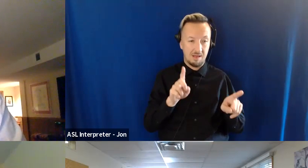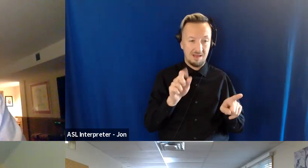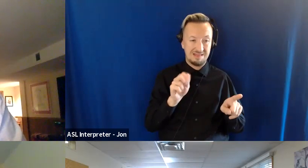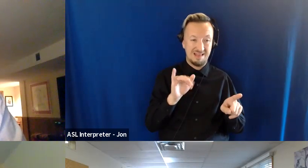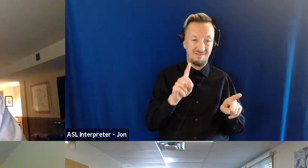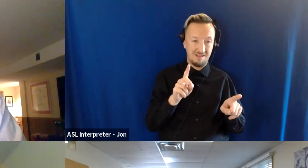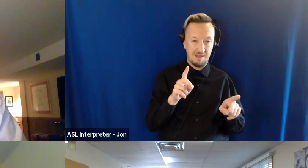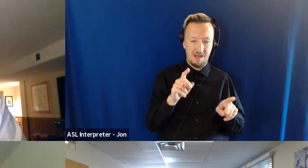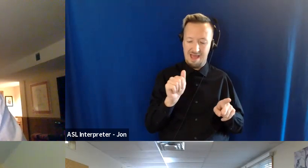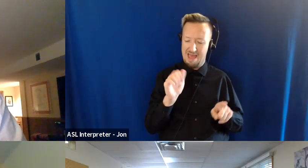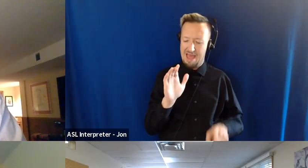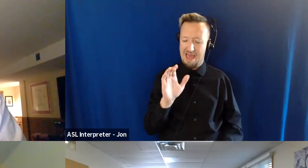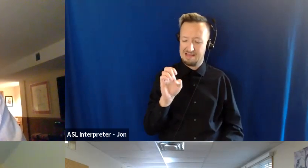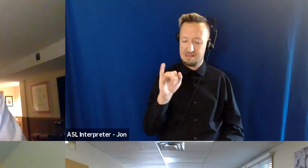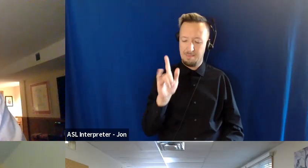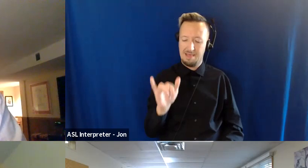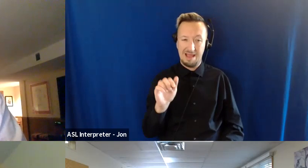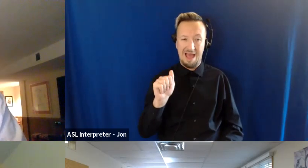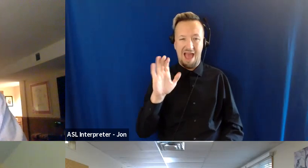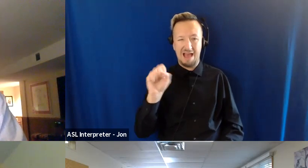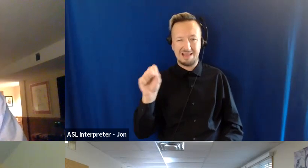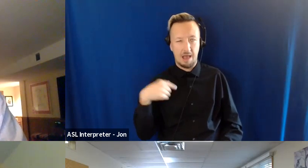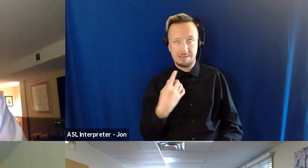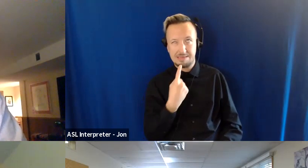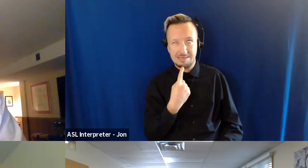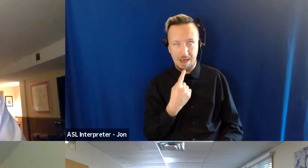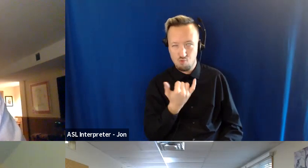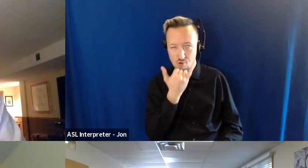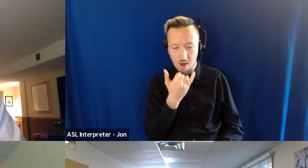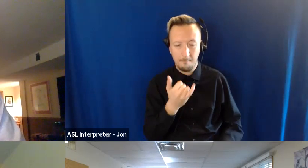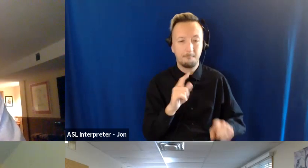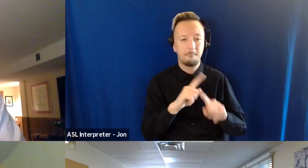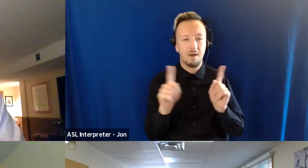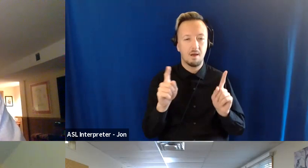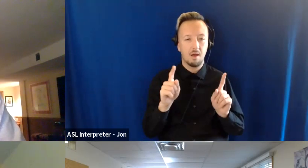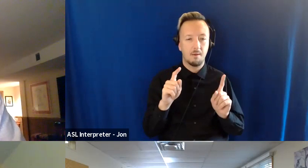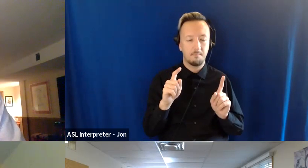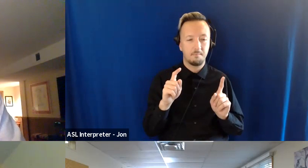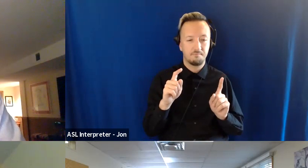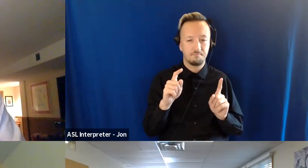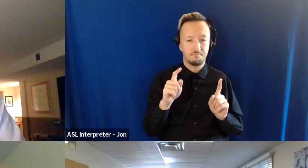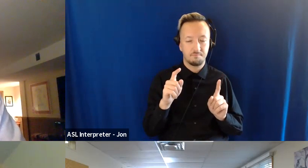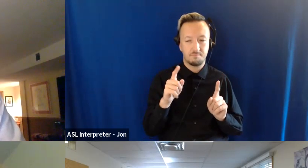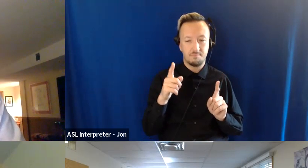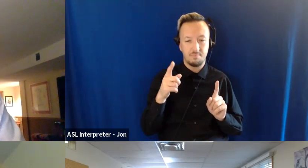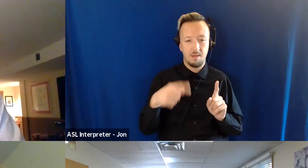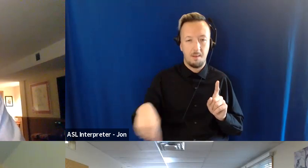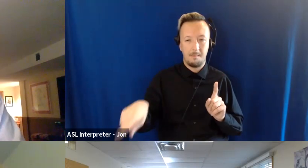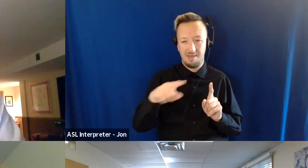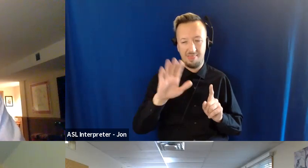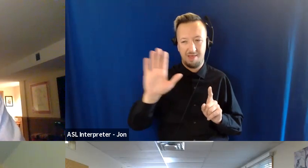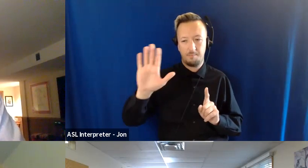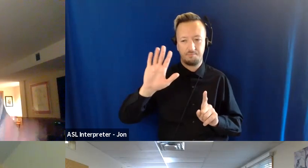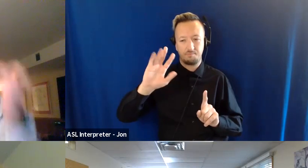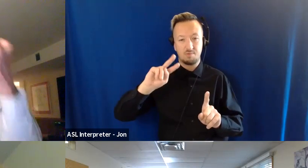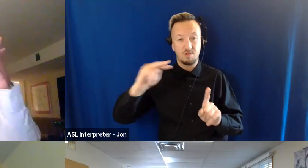I'm saying it wrong. the way that they viewed us was very different